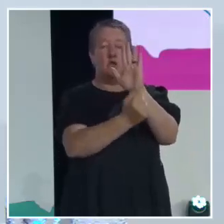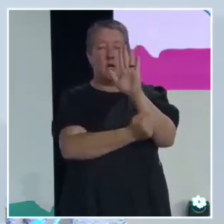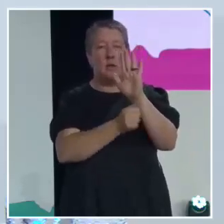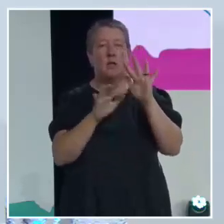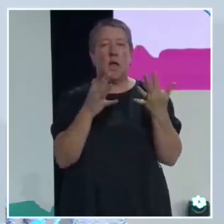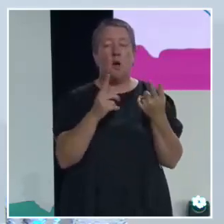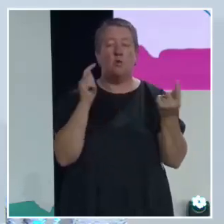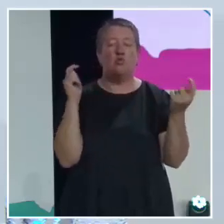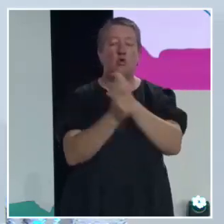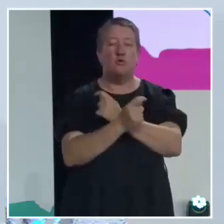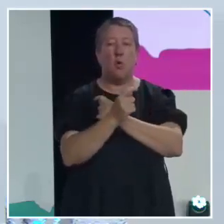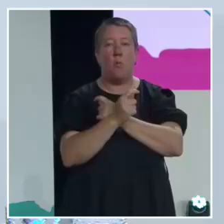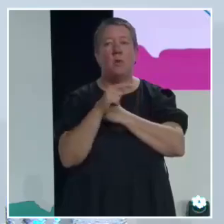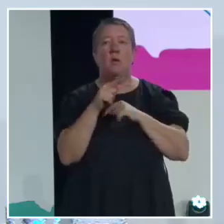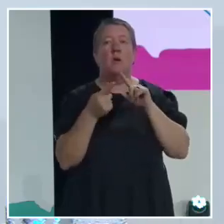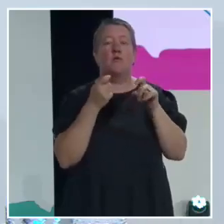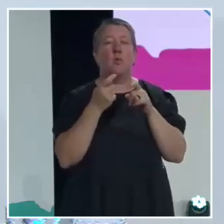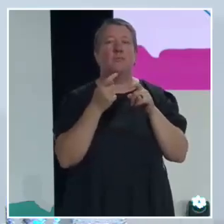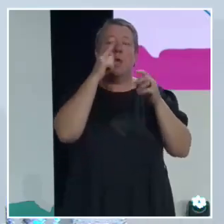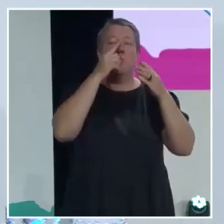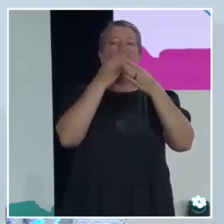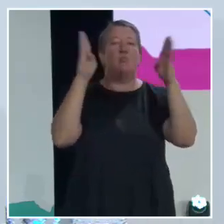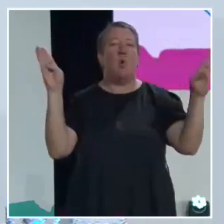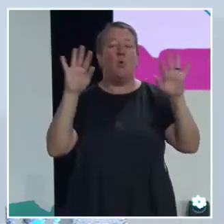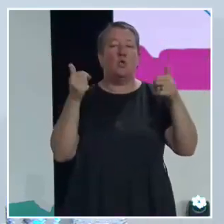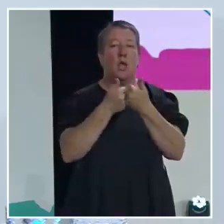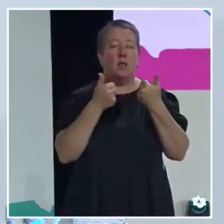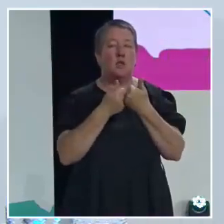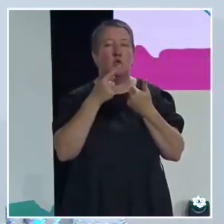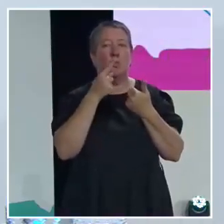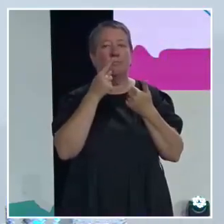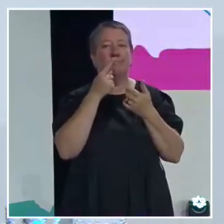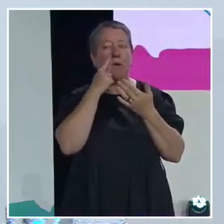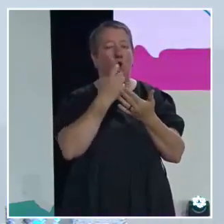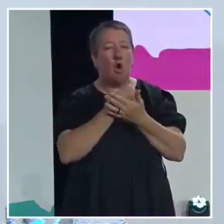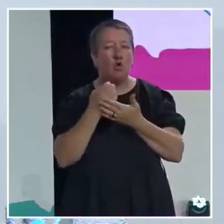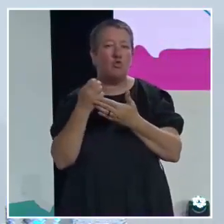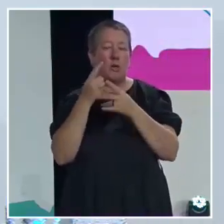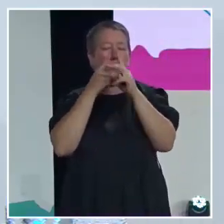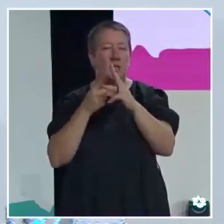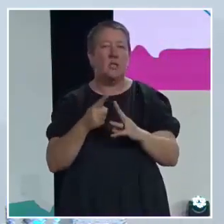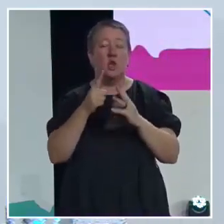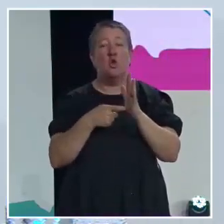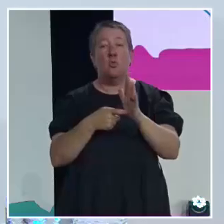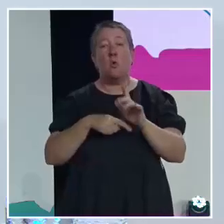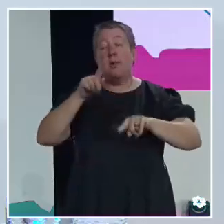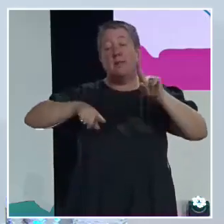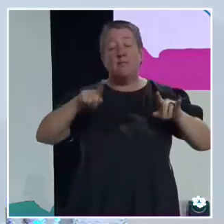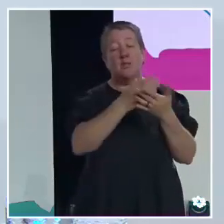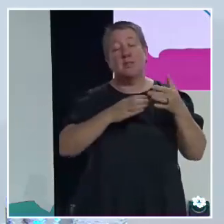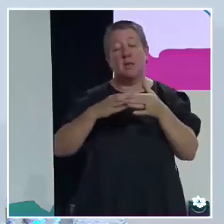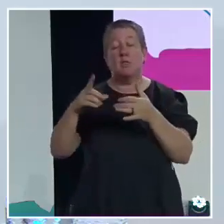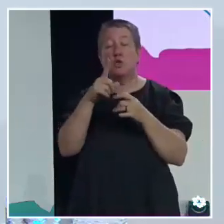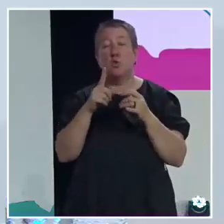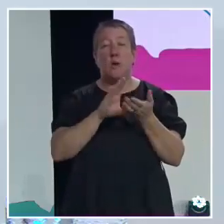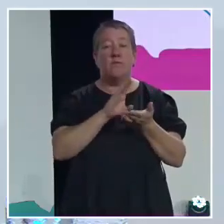how to transform that from a very broad challenge to concrete missions that actually then require different sectors to invest and innovate